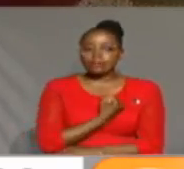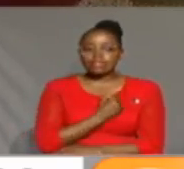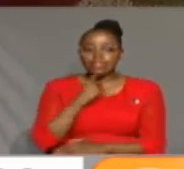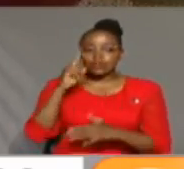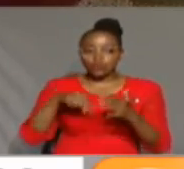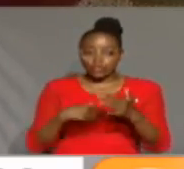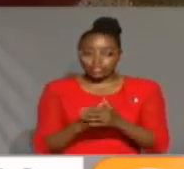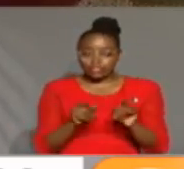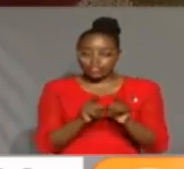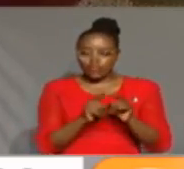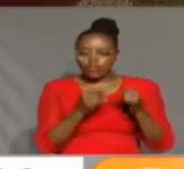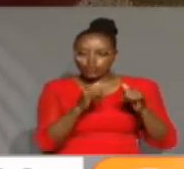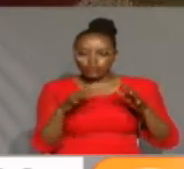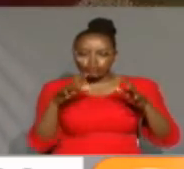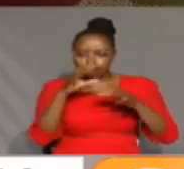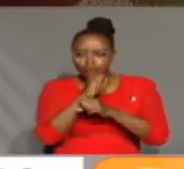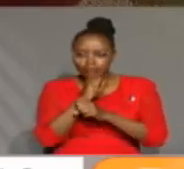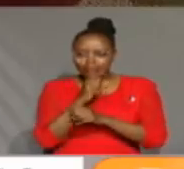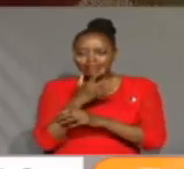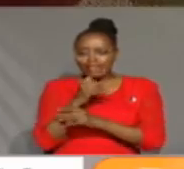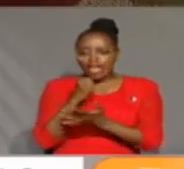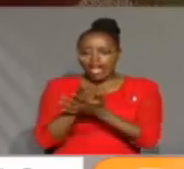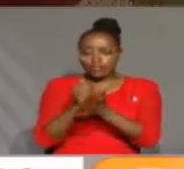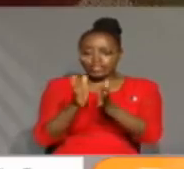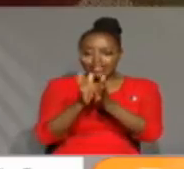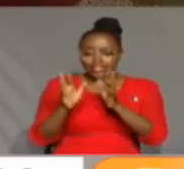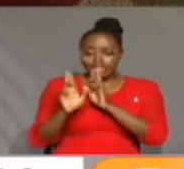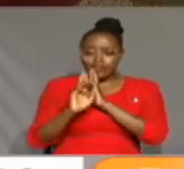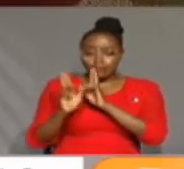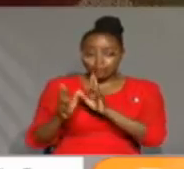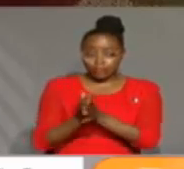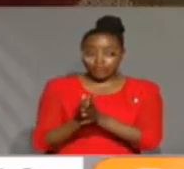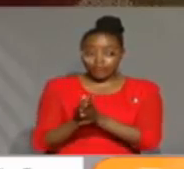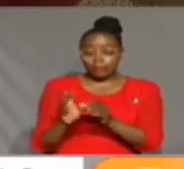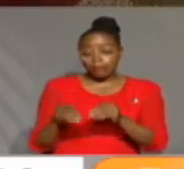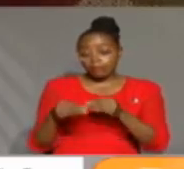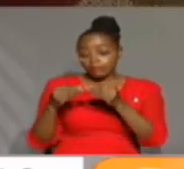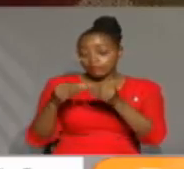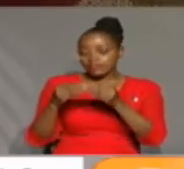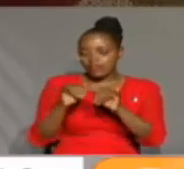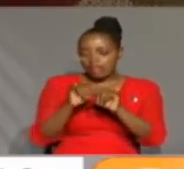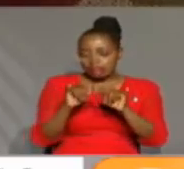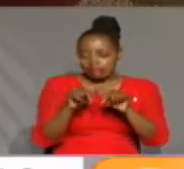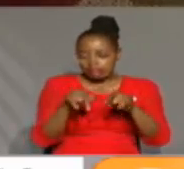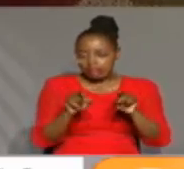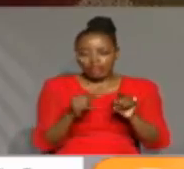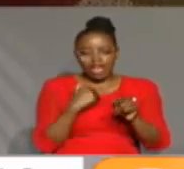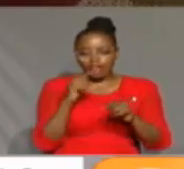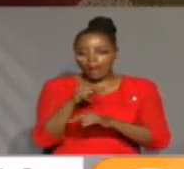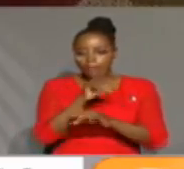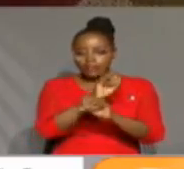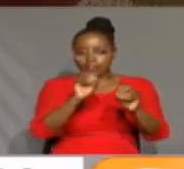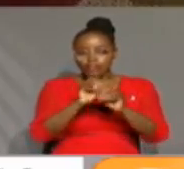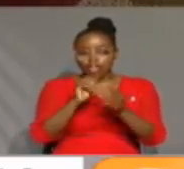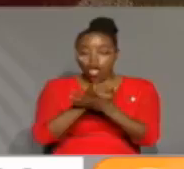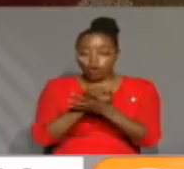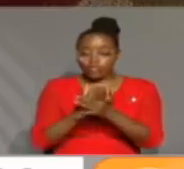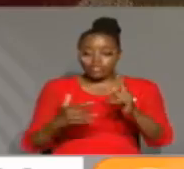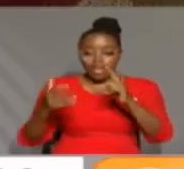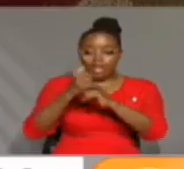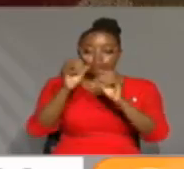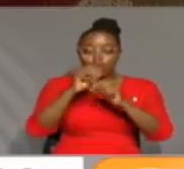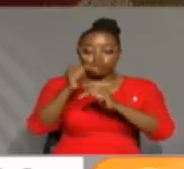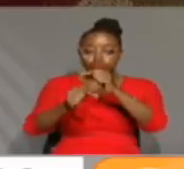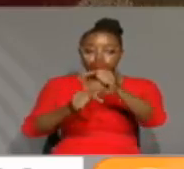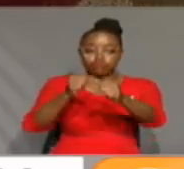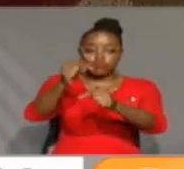called glaring gaps in the Auditor General's report that gave the county a clean bill of health. Questions emerged after the auditors failed to capture